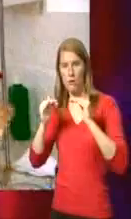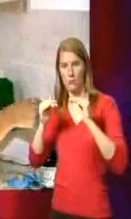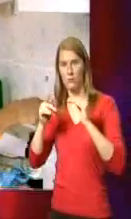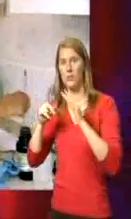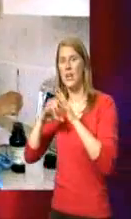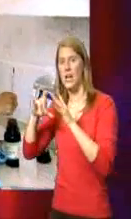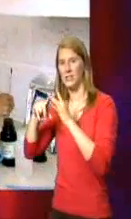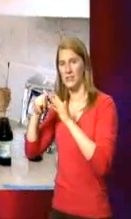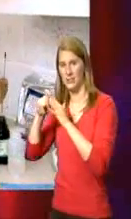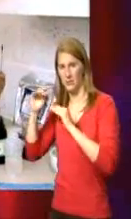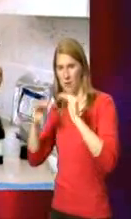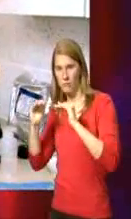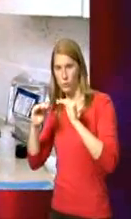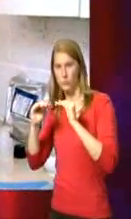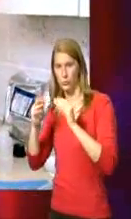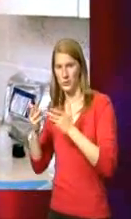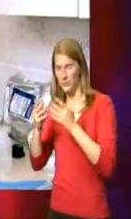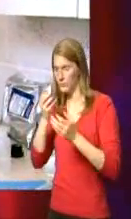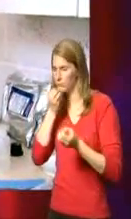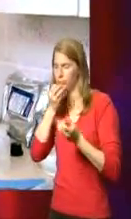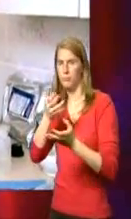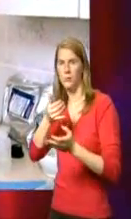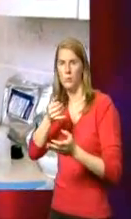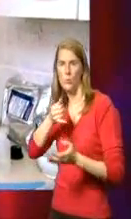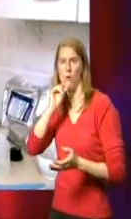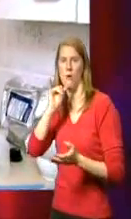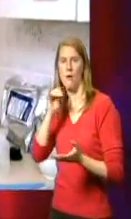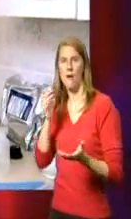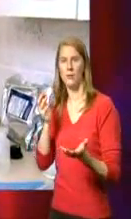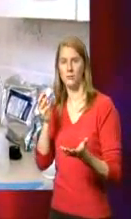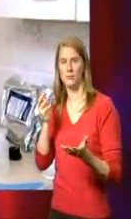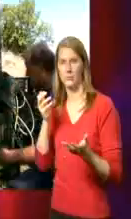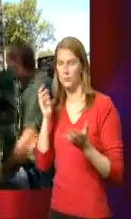An acidity reading over 10 could spell danger for the wine.